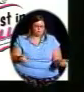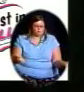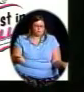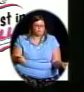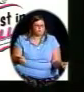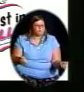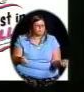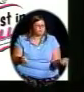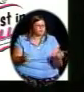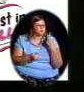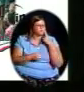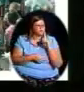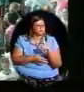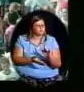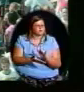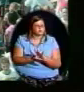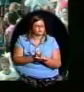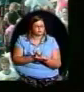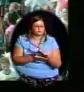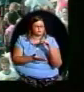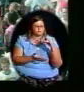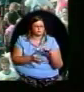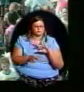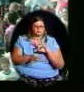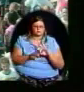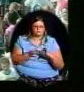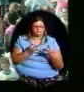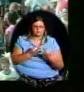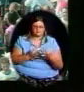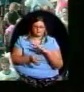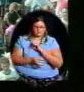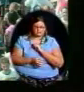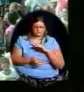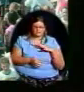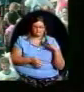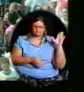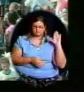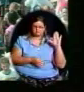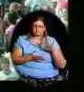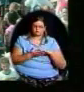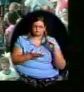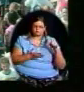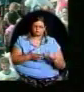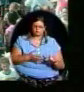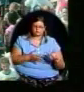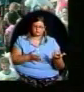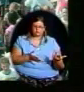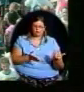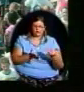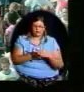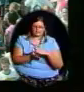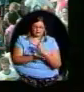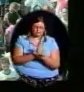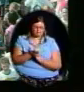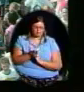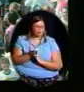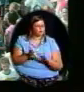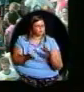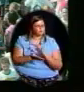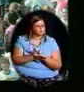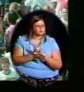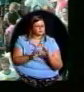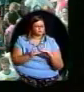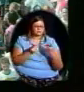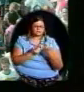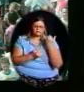our students and our families and our staff. And this is our first opportunity to have these students become, again, a part of the school district if they have not been